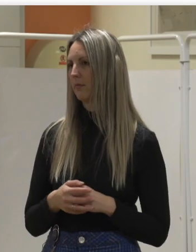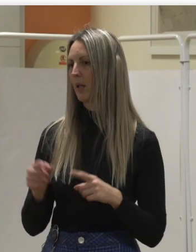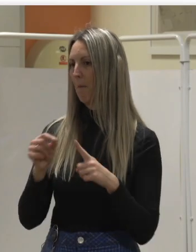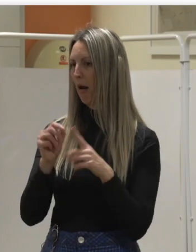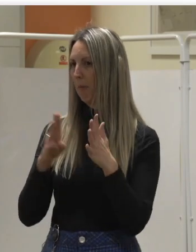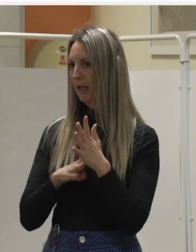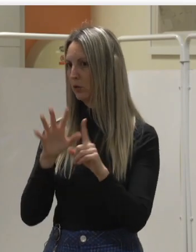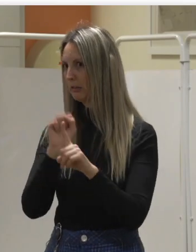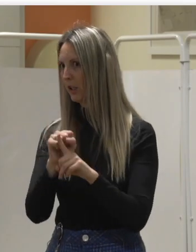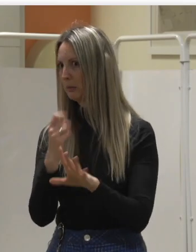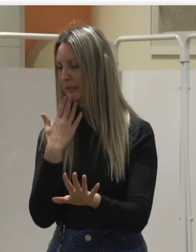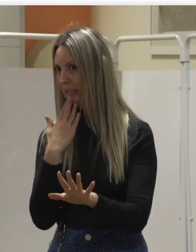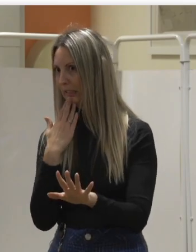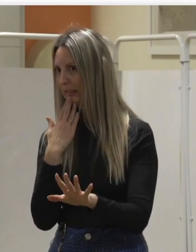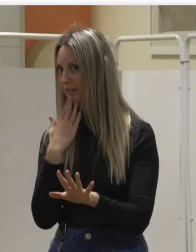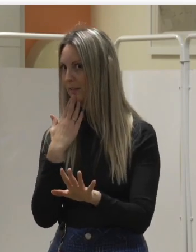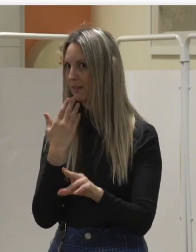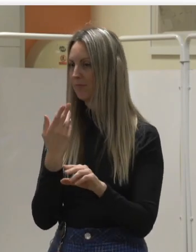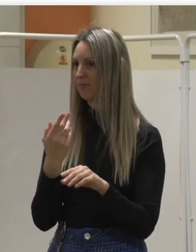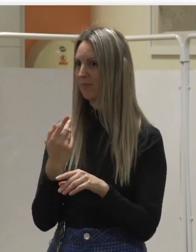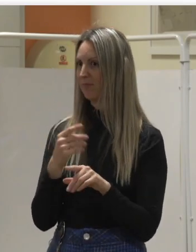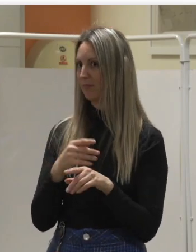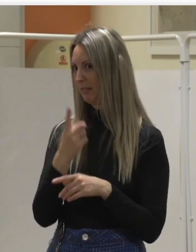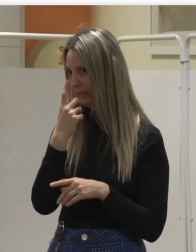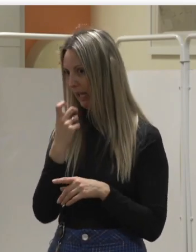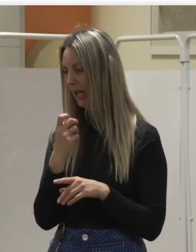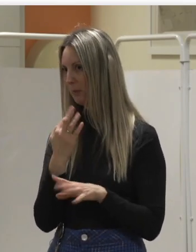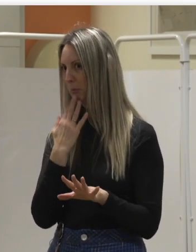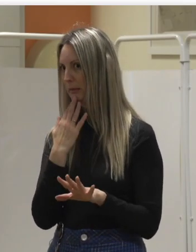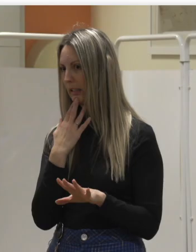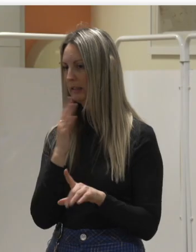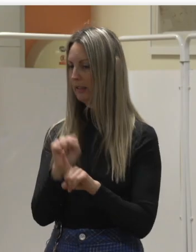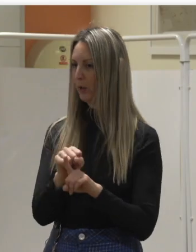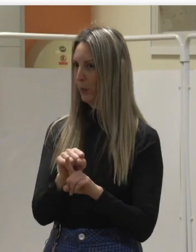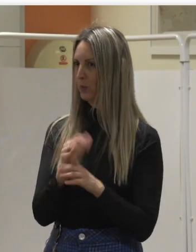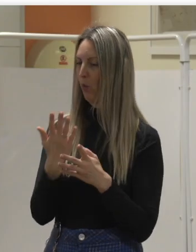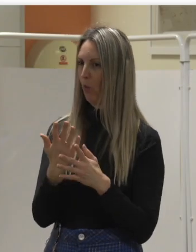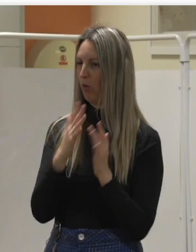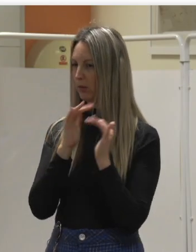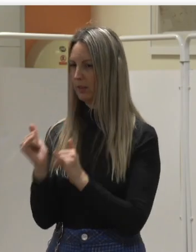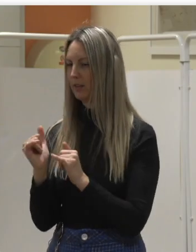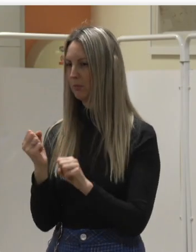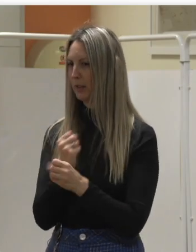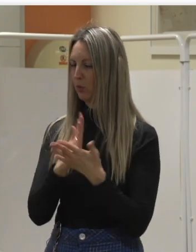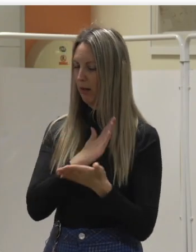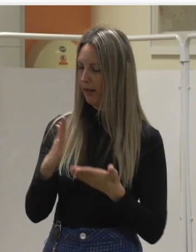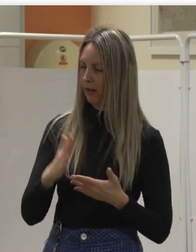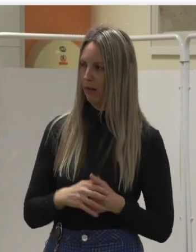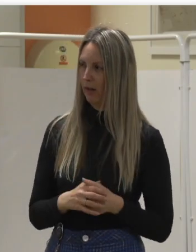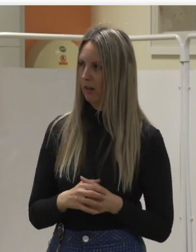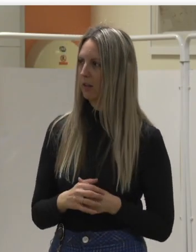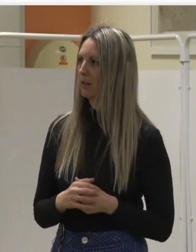it? Yes, it is commonly misdiagnosed in the primary care many times